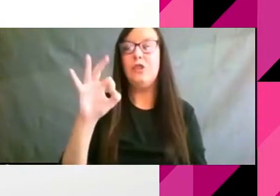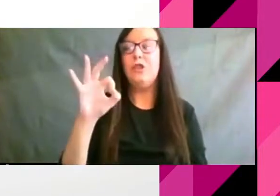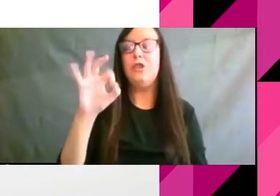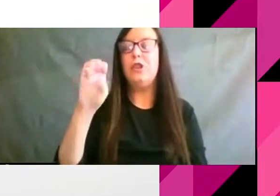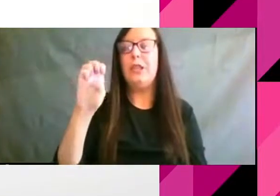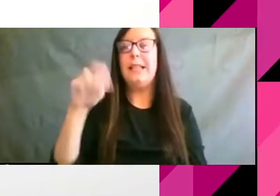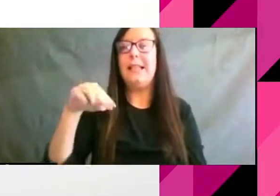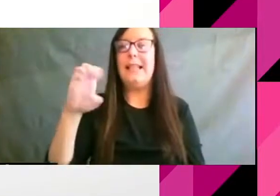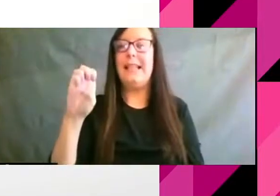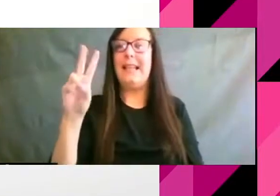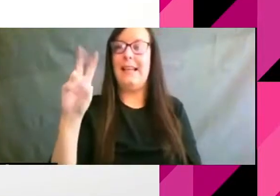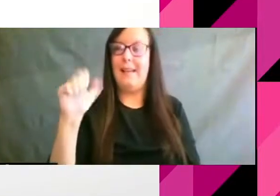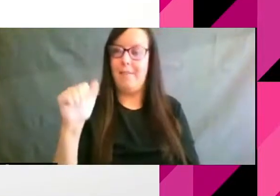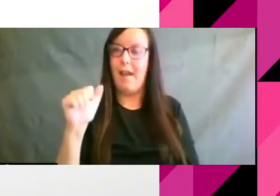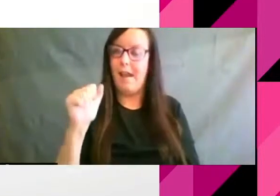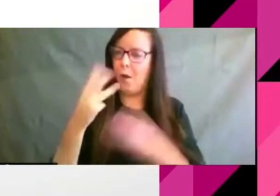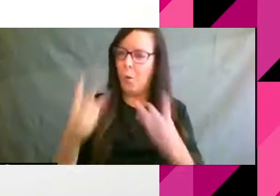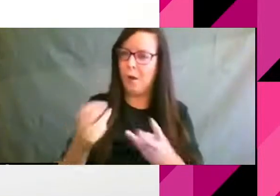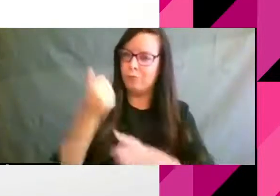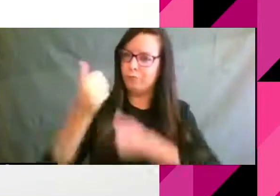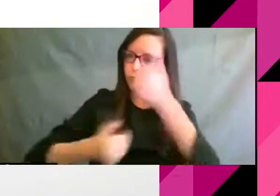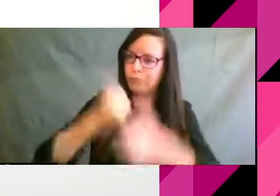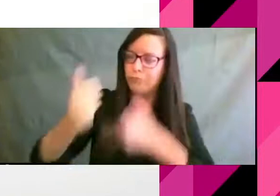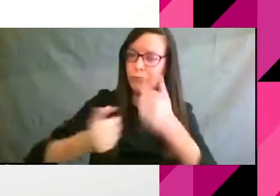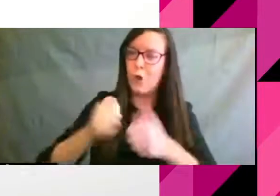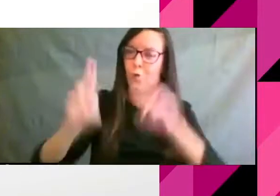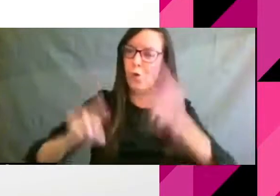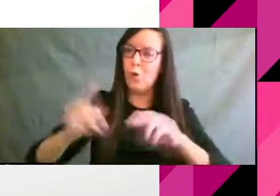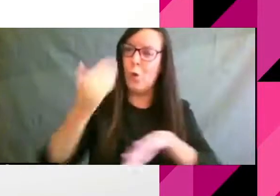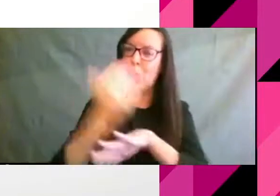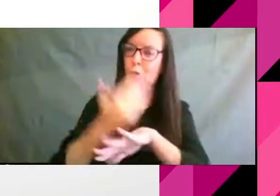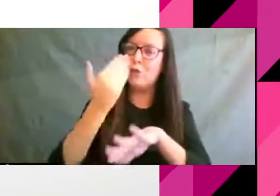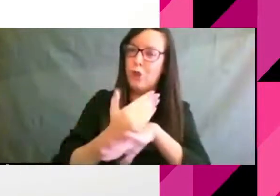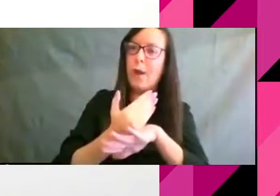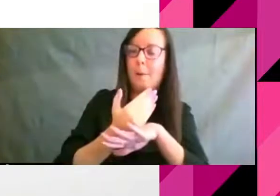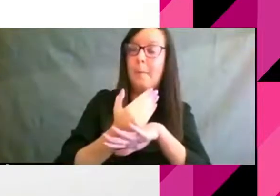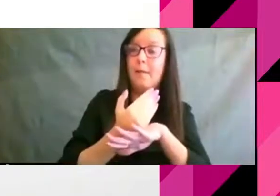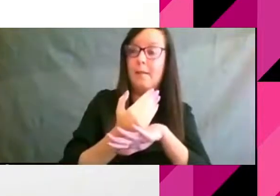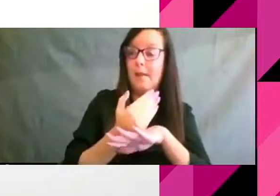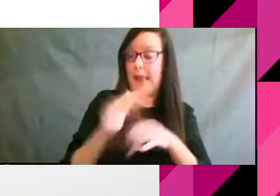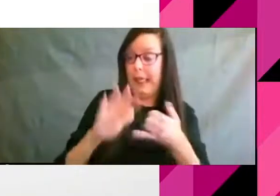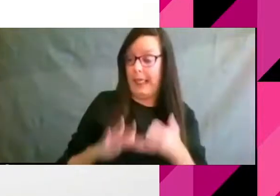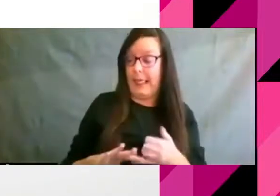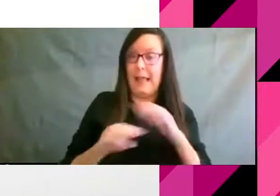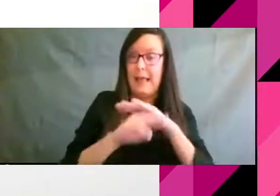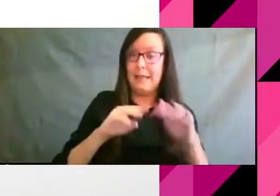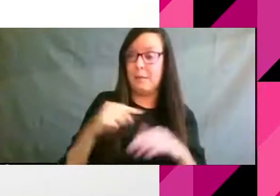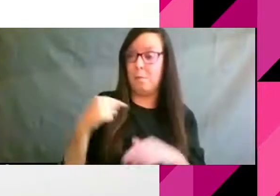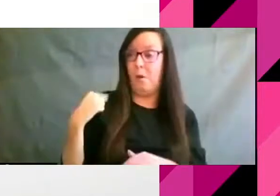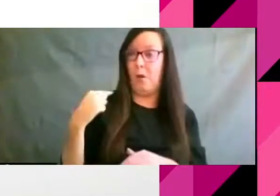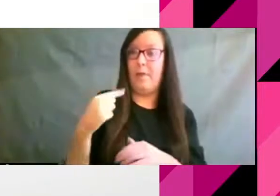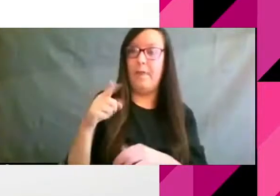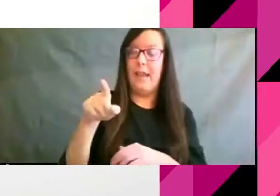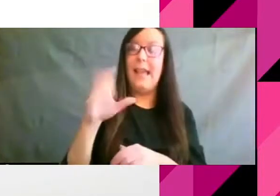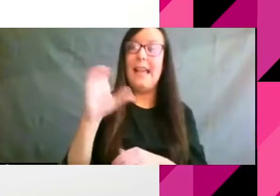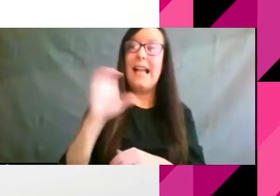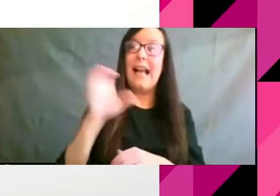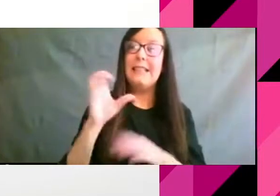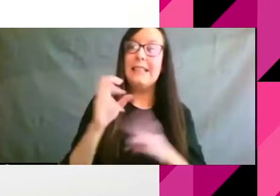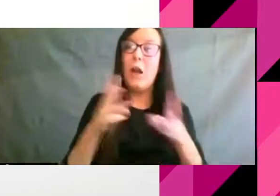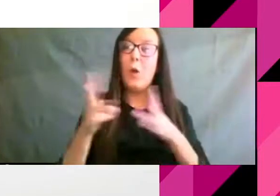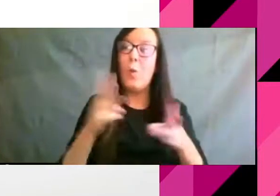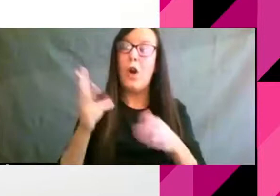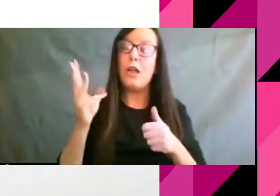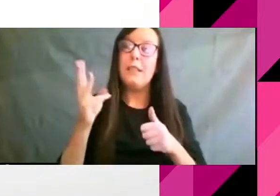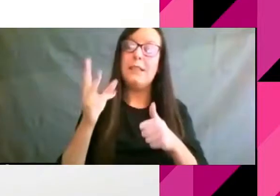our congratulations to her on this new role. Until last month, Catalina held the position of UN Special Rapporteur on